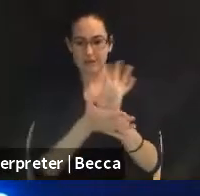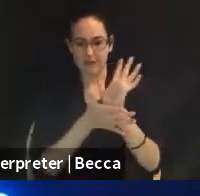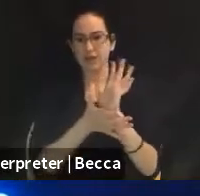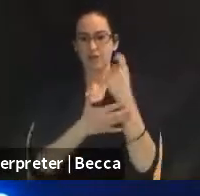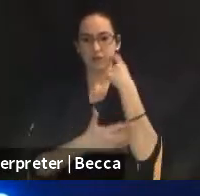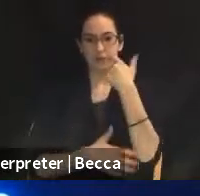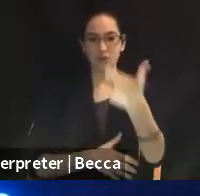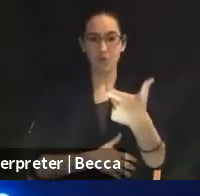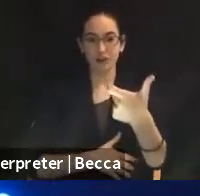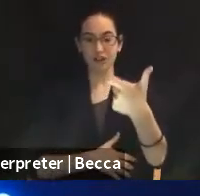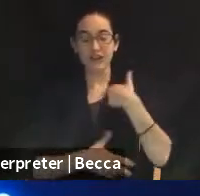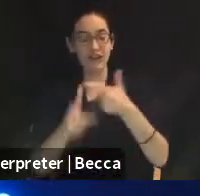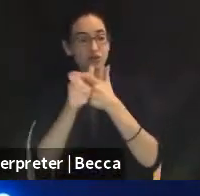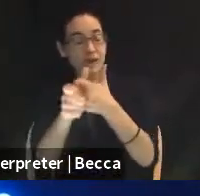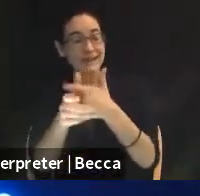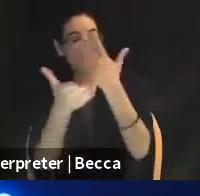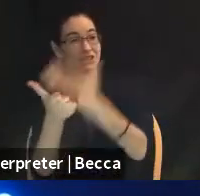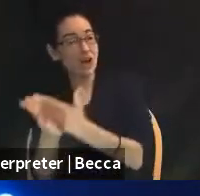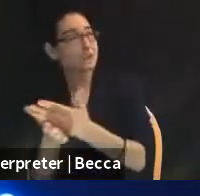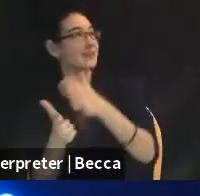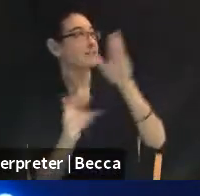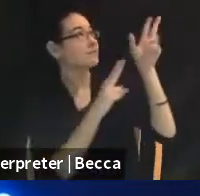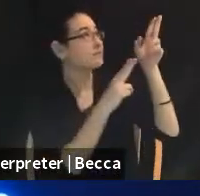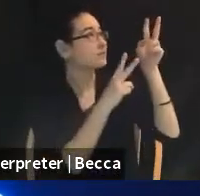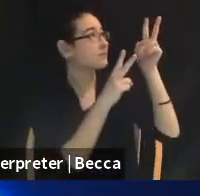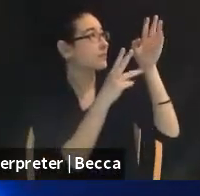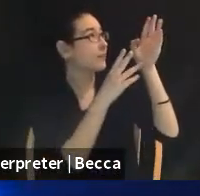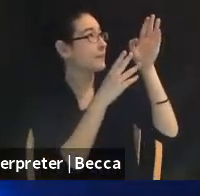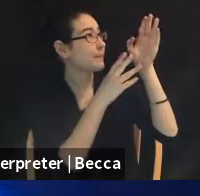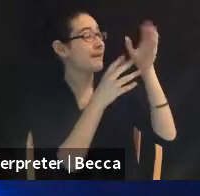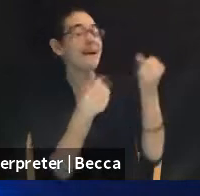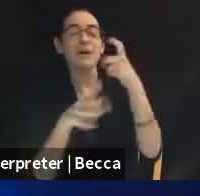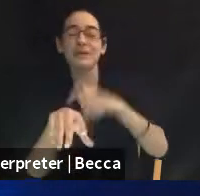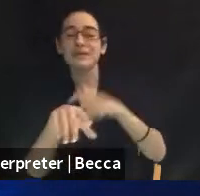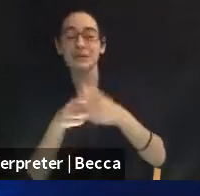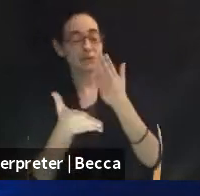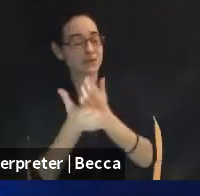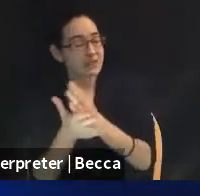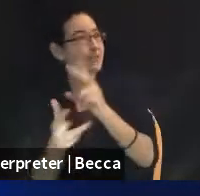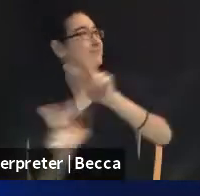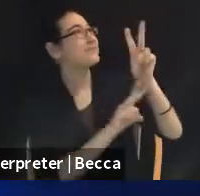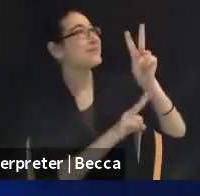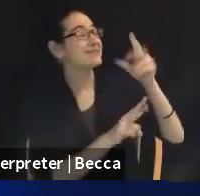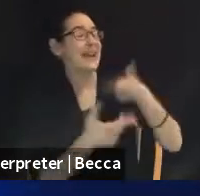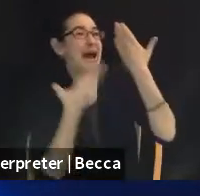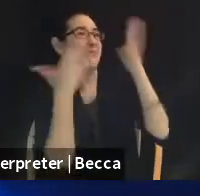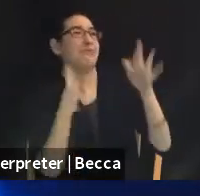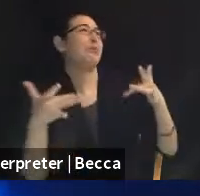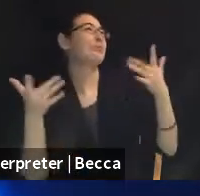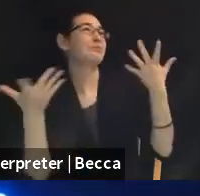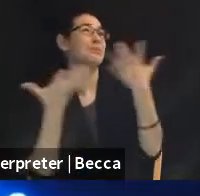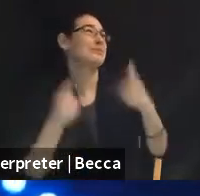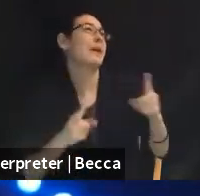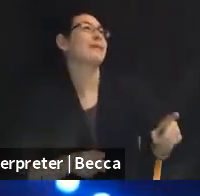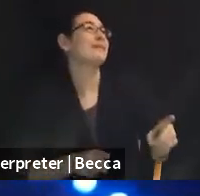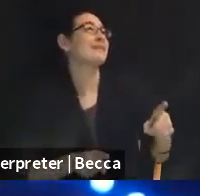up. How many times do we stop and look up and say, God, I don't know what's going on,